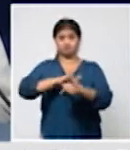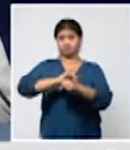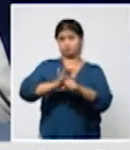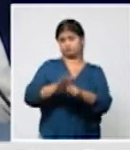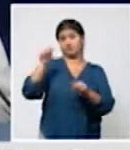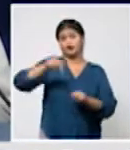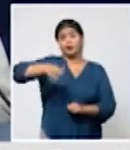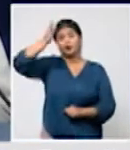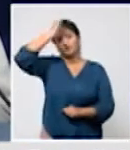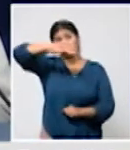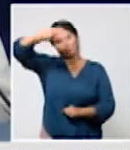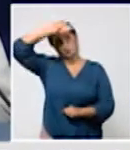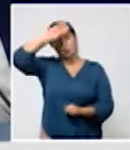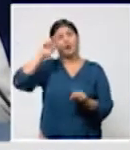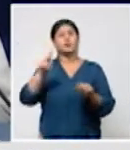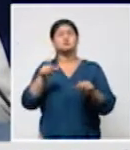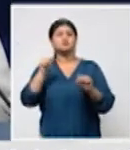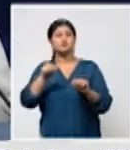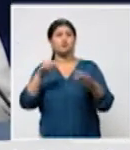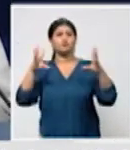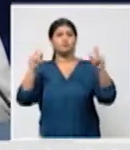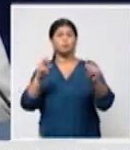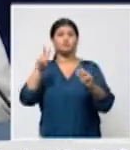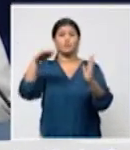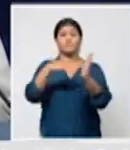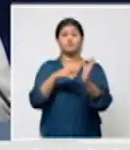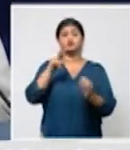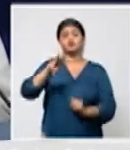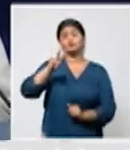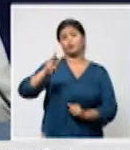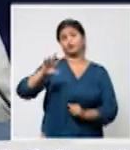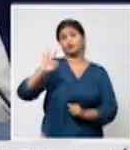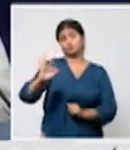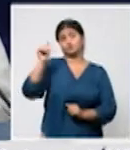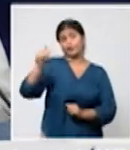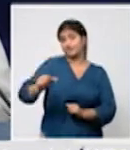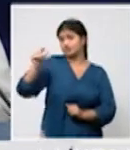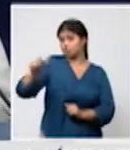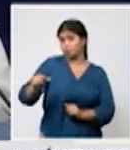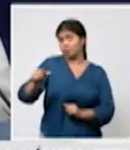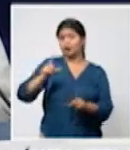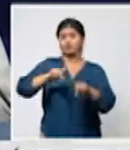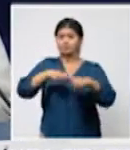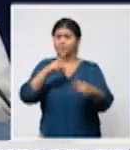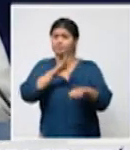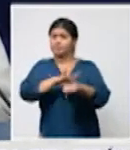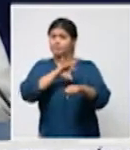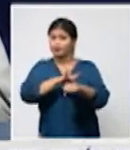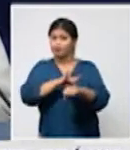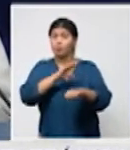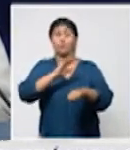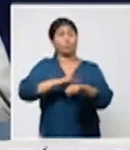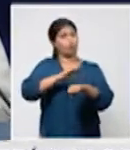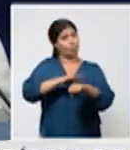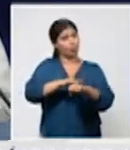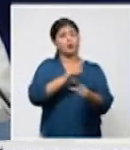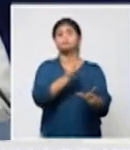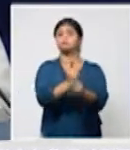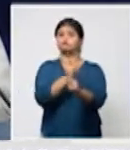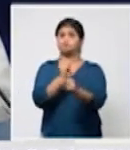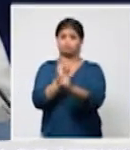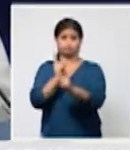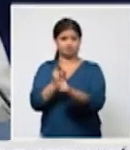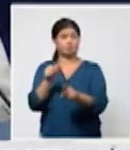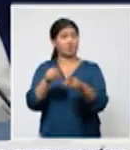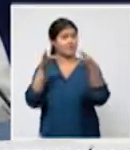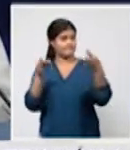positive cases, 7 contracted the virus abroad. As such, to date, 196 people in